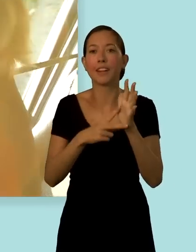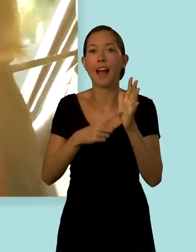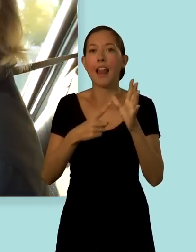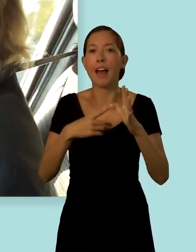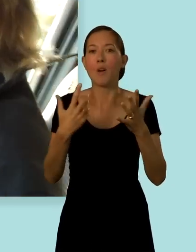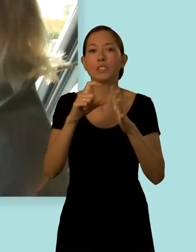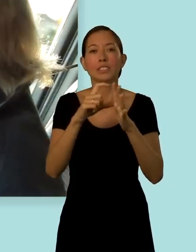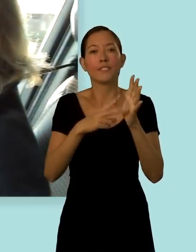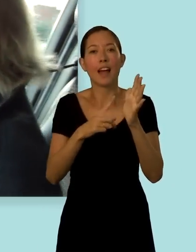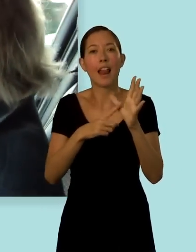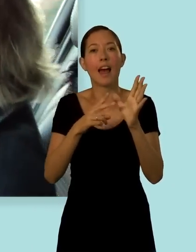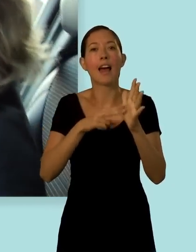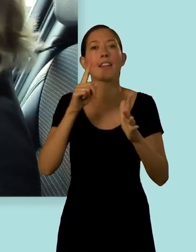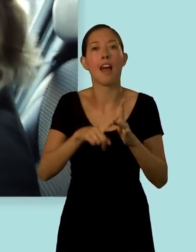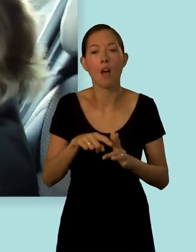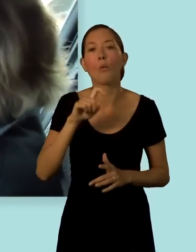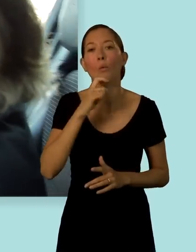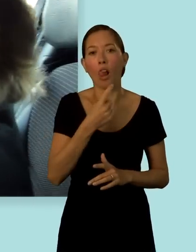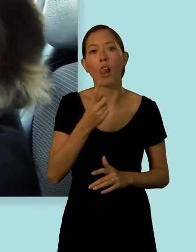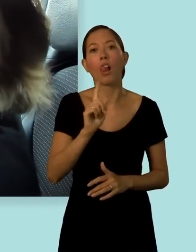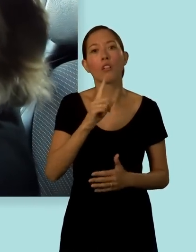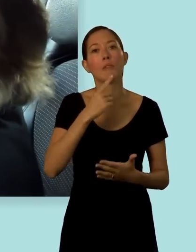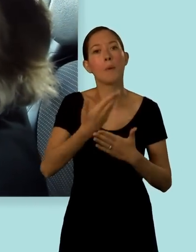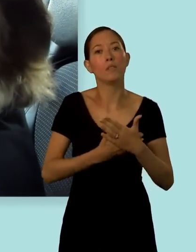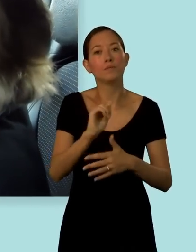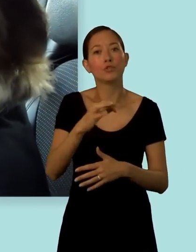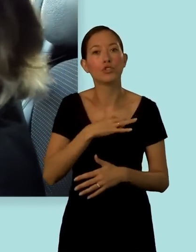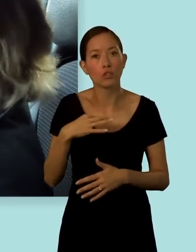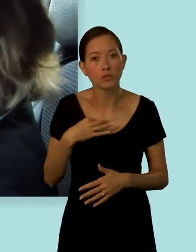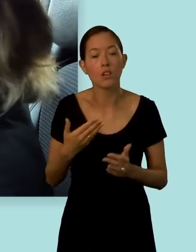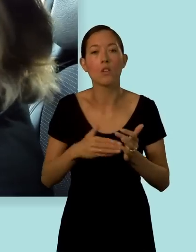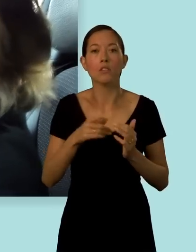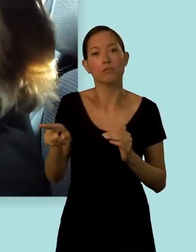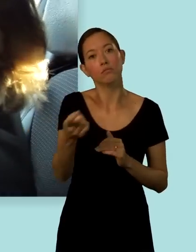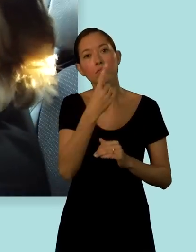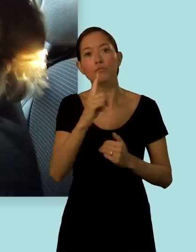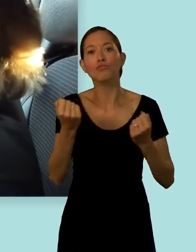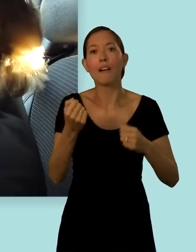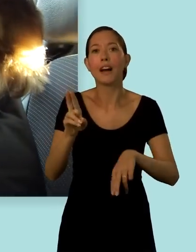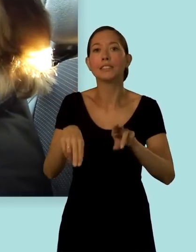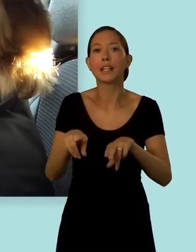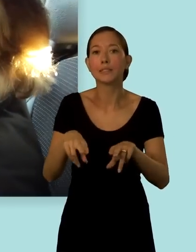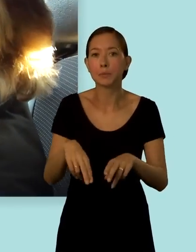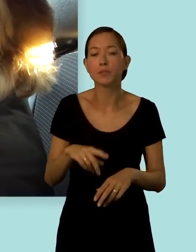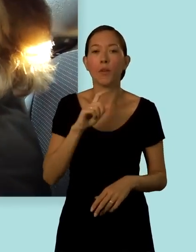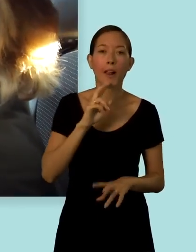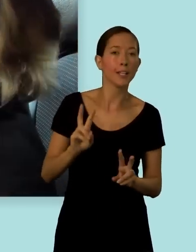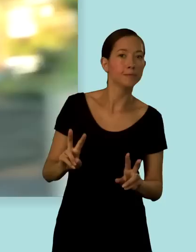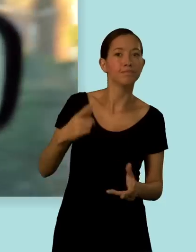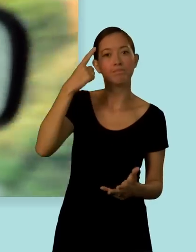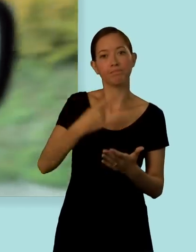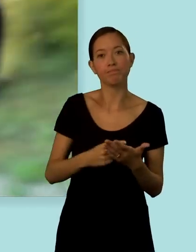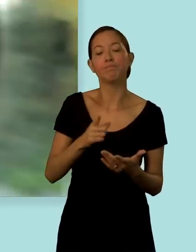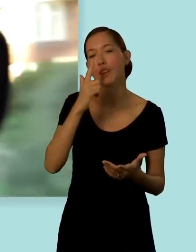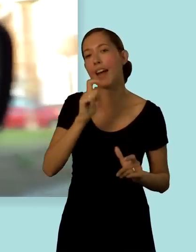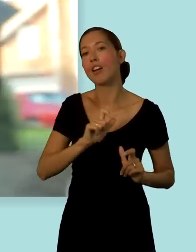or DVLNI will request a report from your doctor and might also ask you to take a driving assessment. They will use these